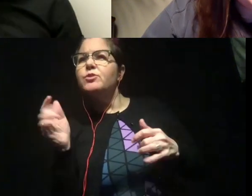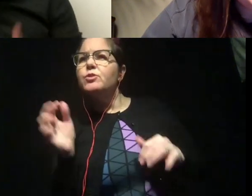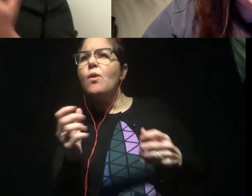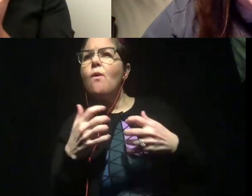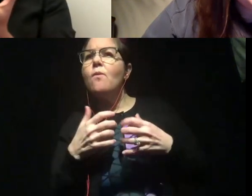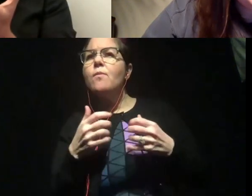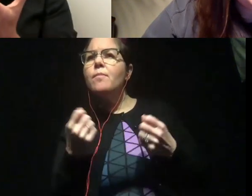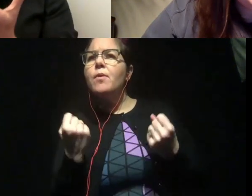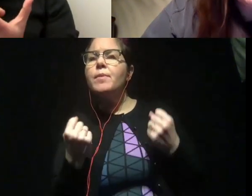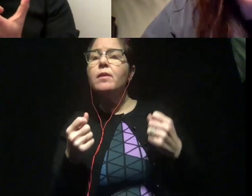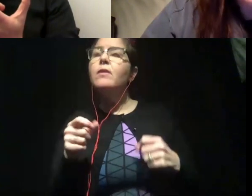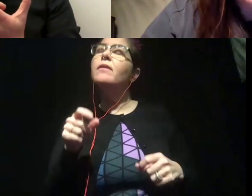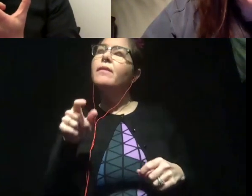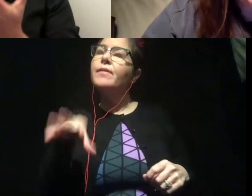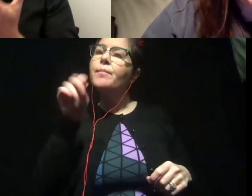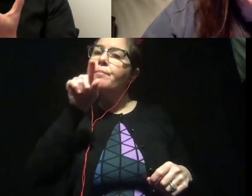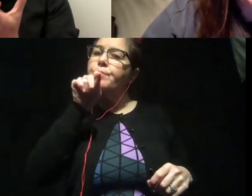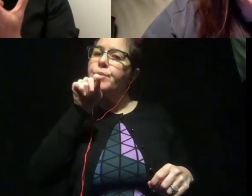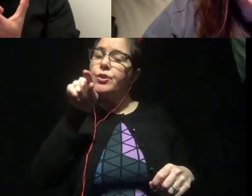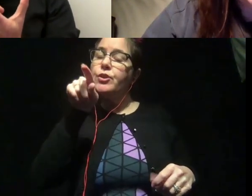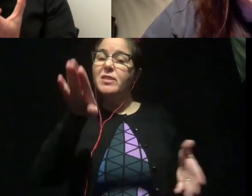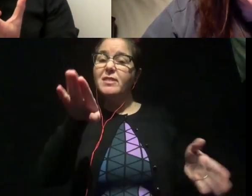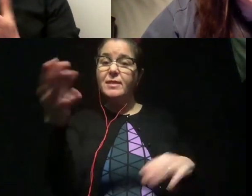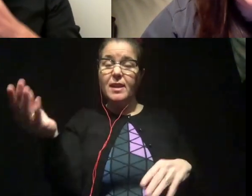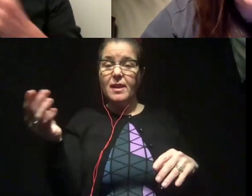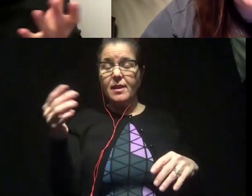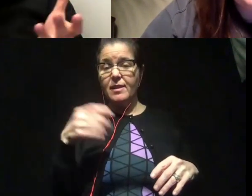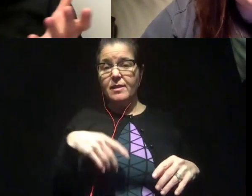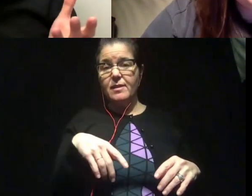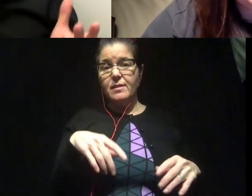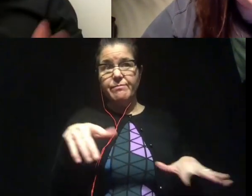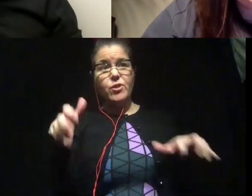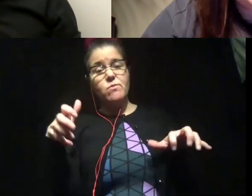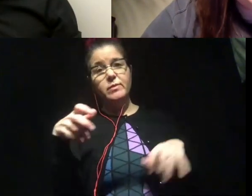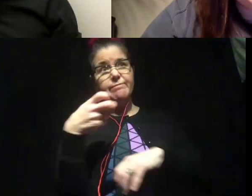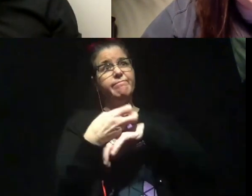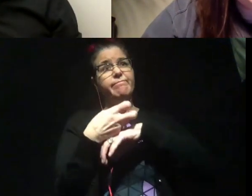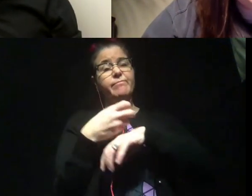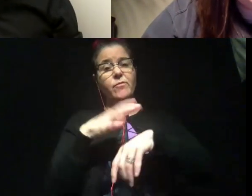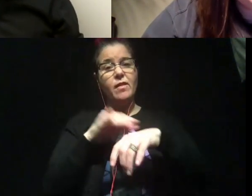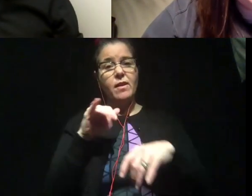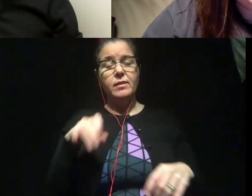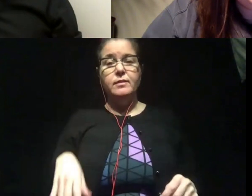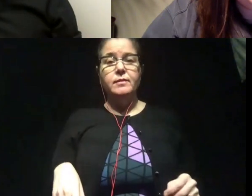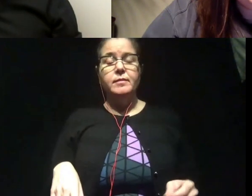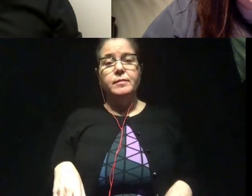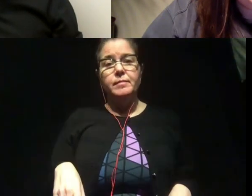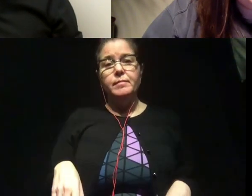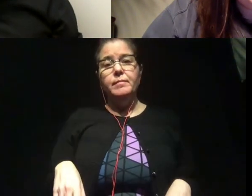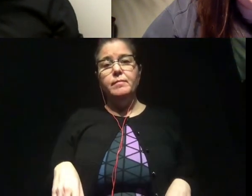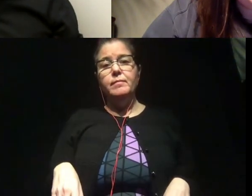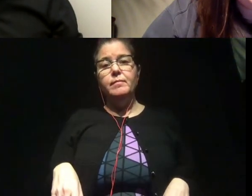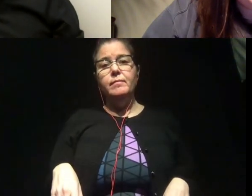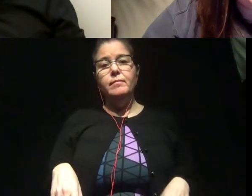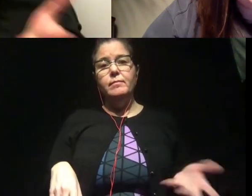it, and it was a bird that had died while trying to cross the ice sheet and was frozen on the surface of the ice sheet. I mean, we didn't